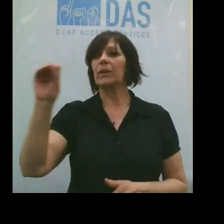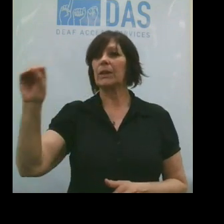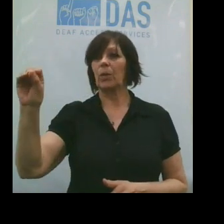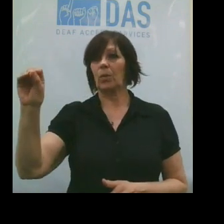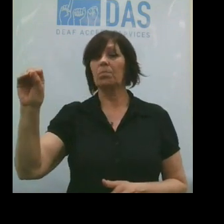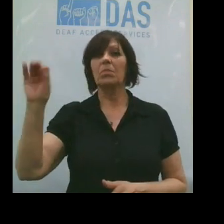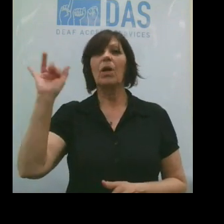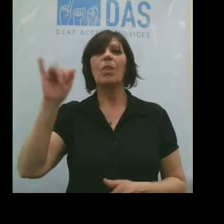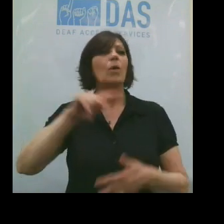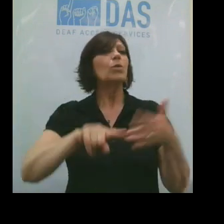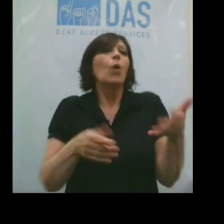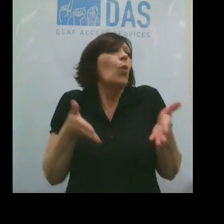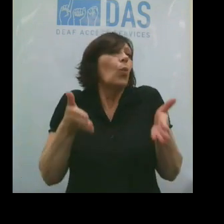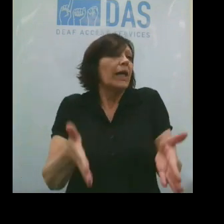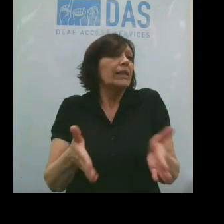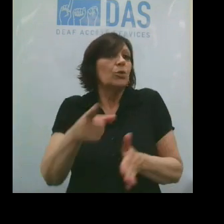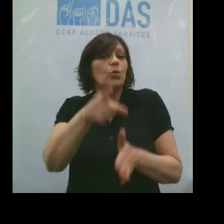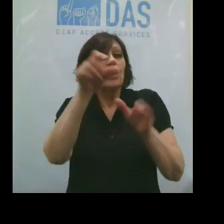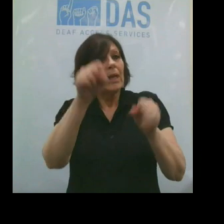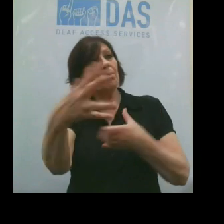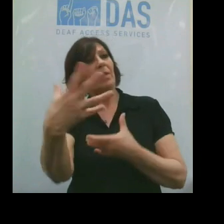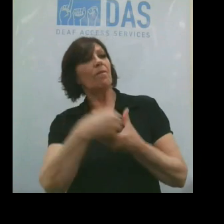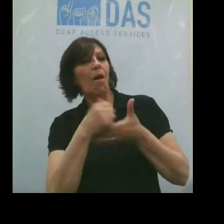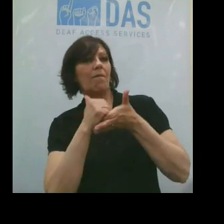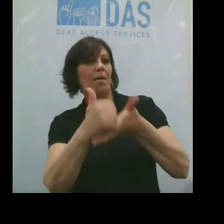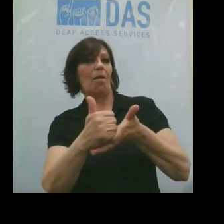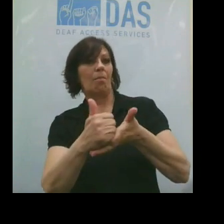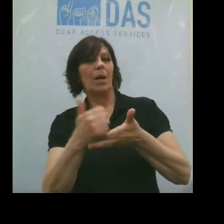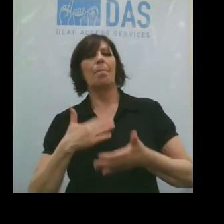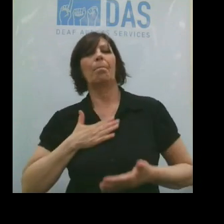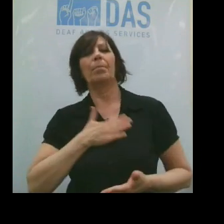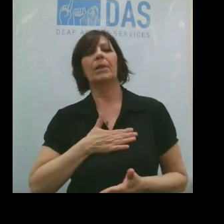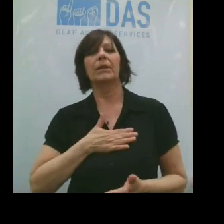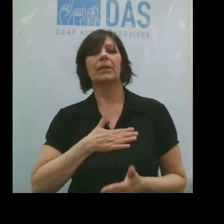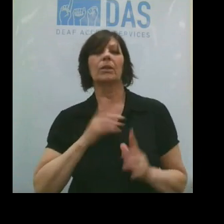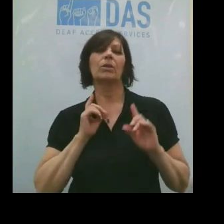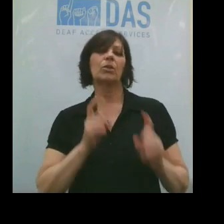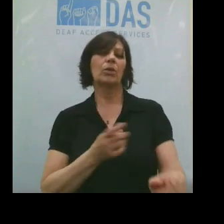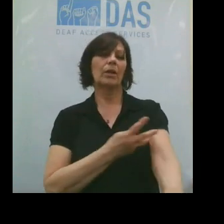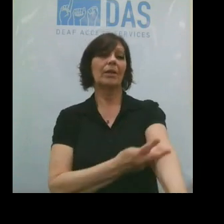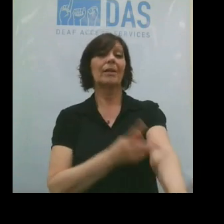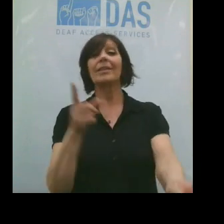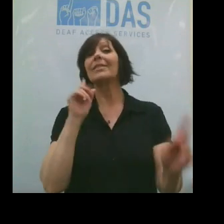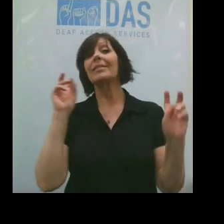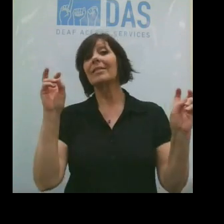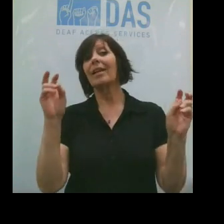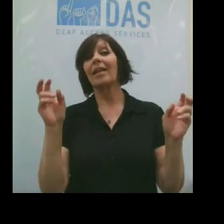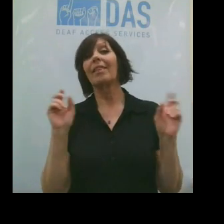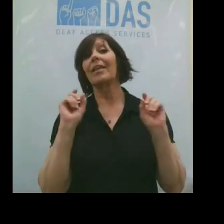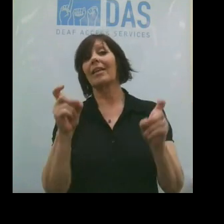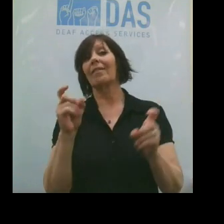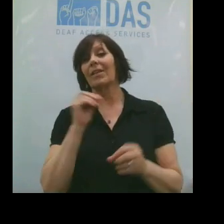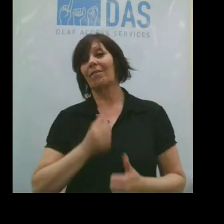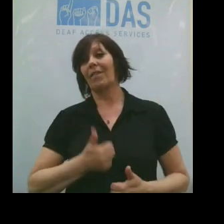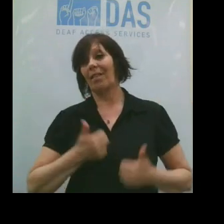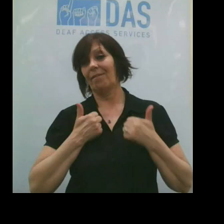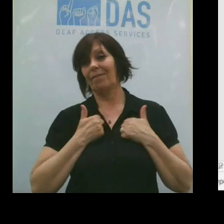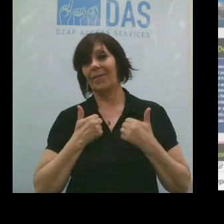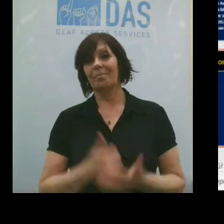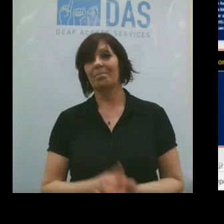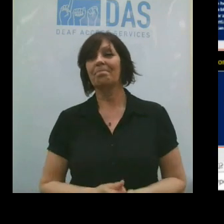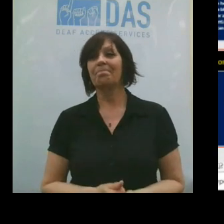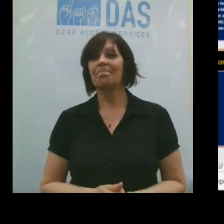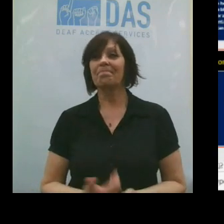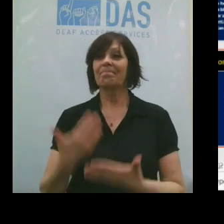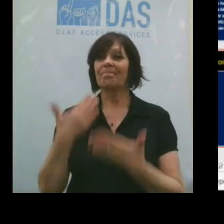716-886-7500. So those are all ways that people can be involved. And please give blood. Remember, it's the gift of life. Thank you, Dr.